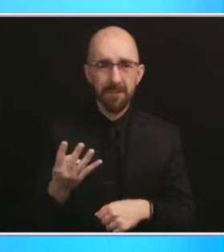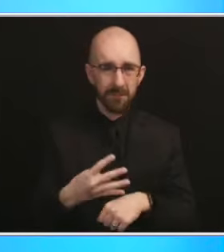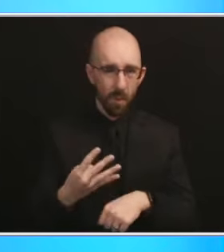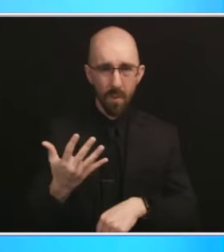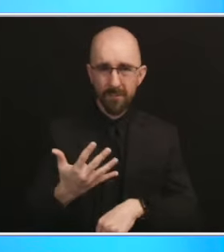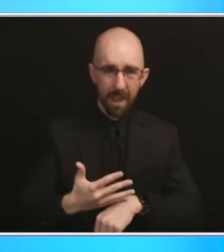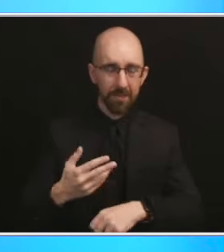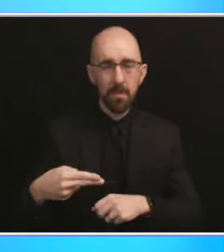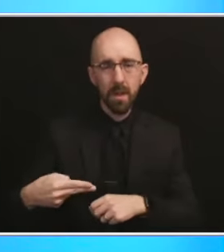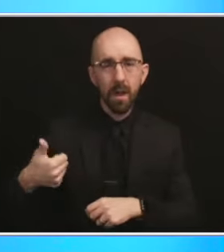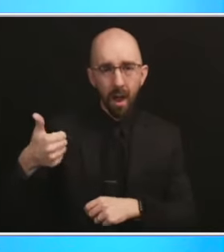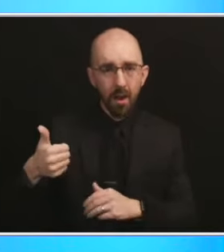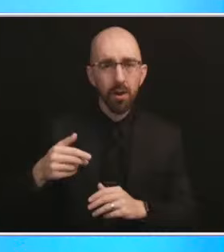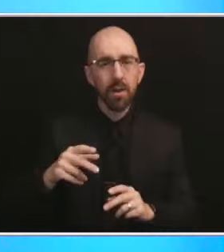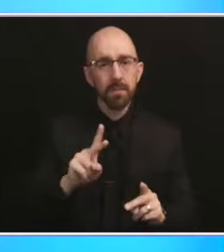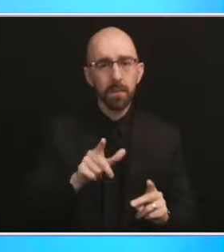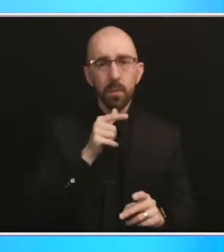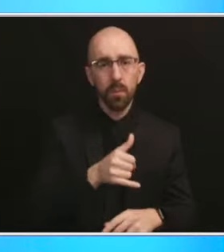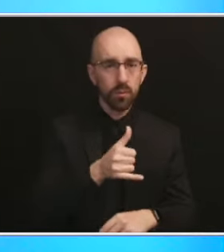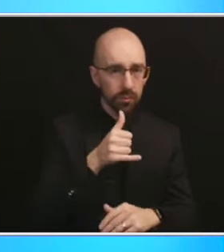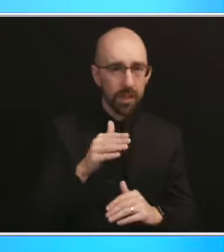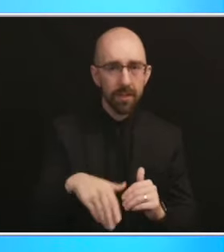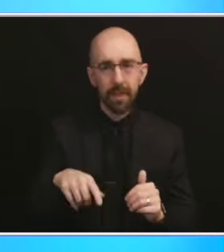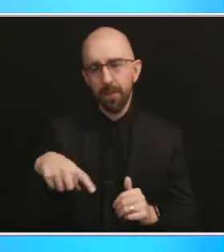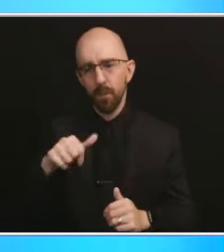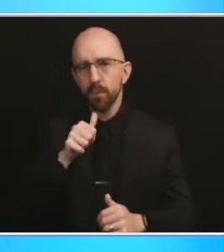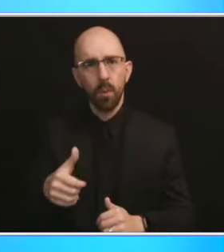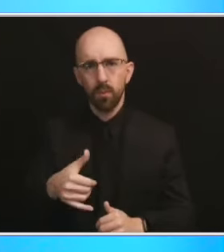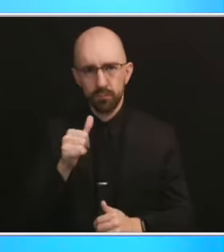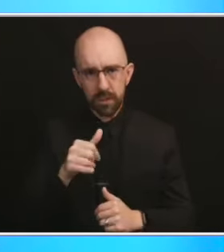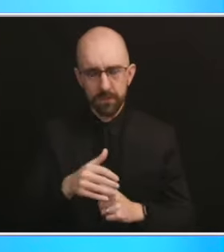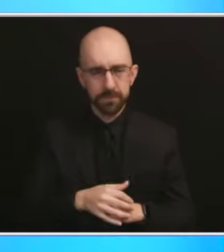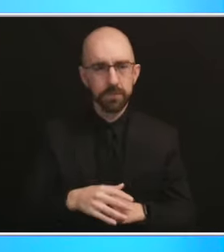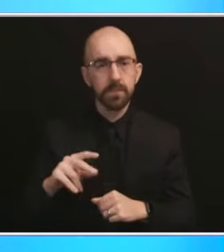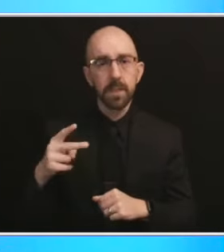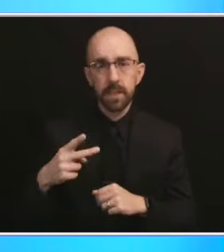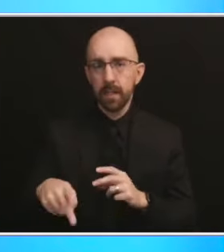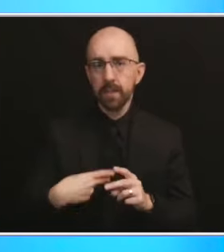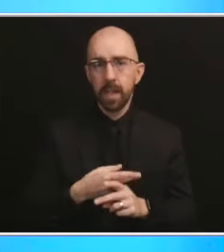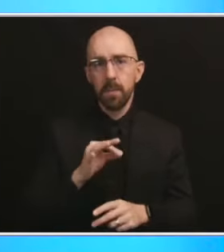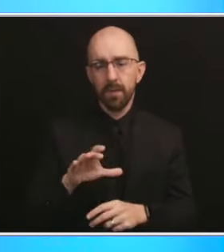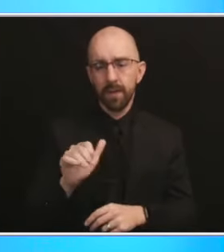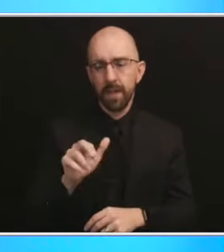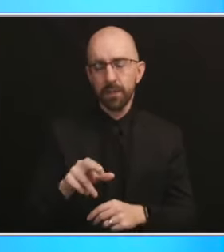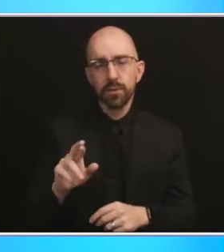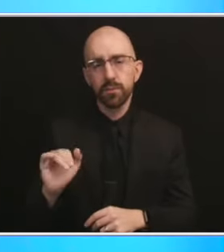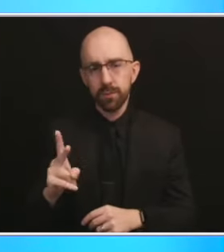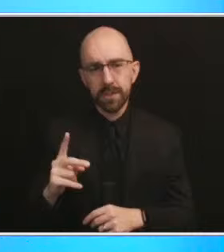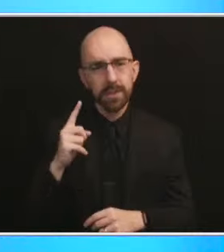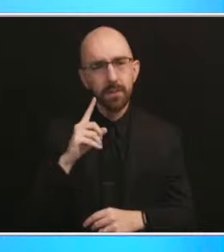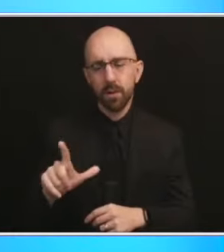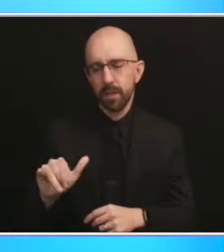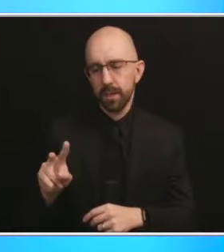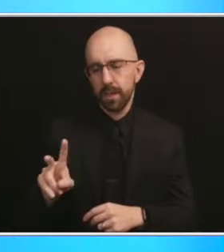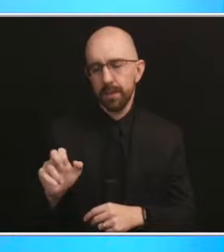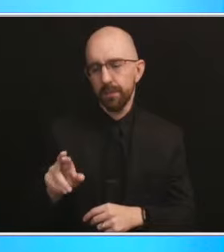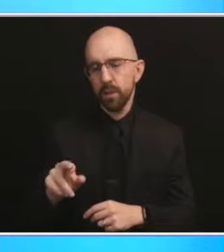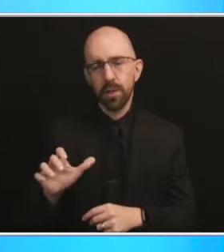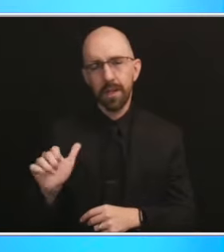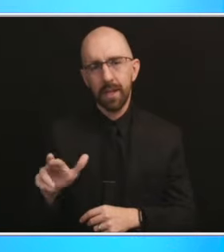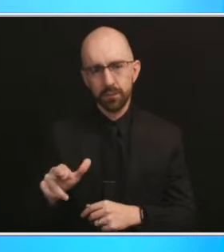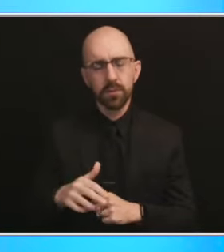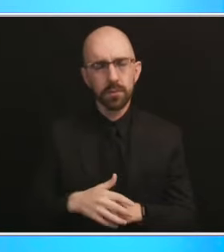in people who drink than in people who don't. A second kind of cancer risk is like for liver cancer. And in that case,